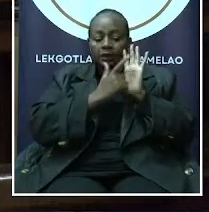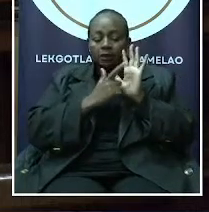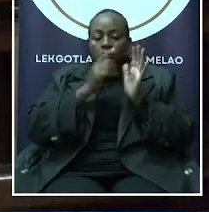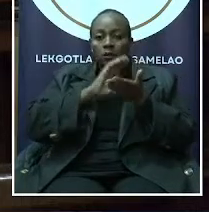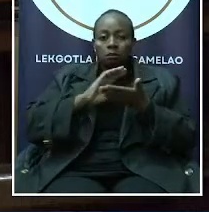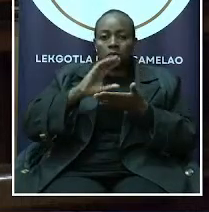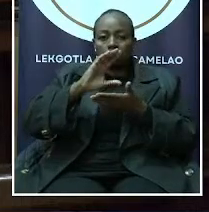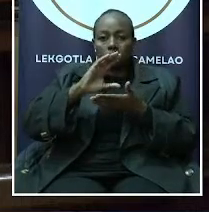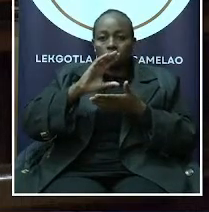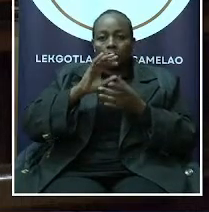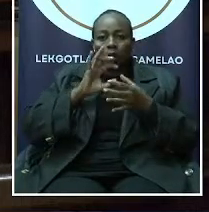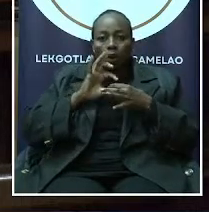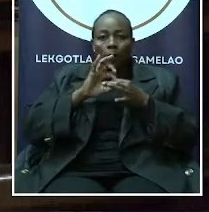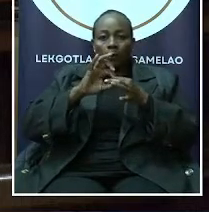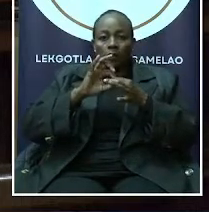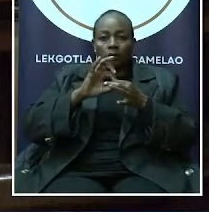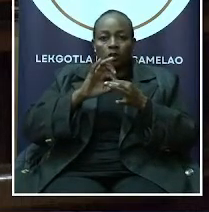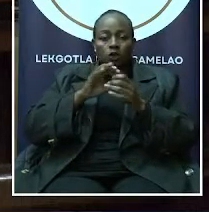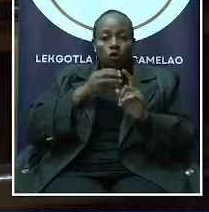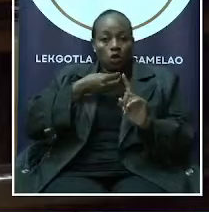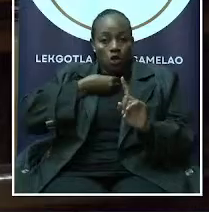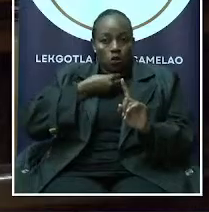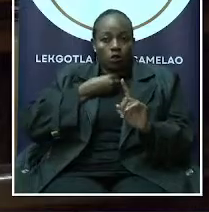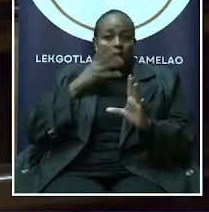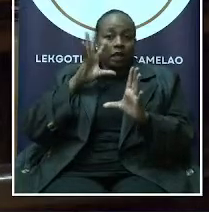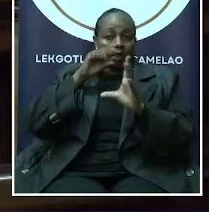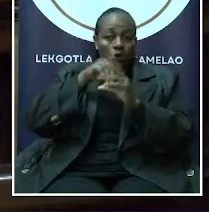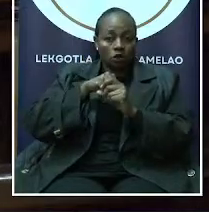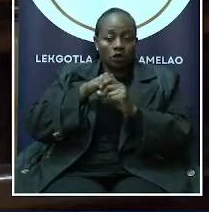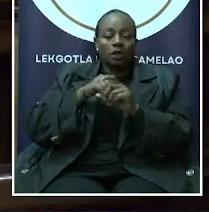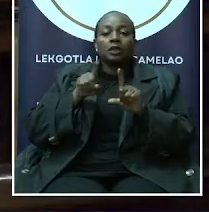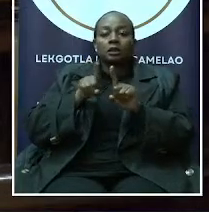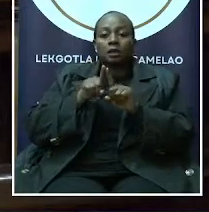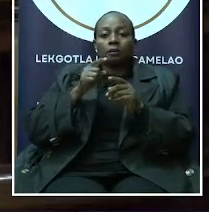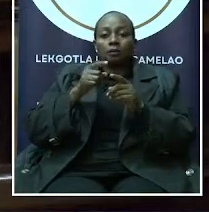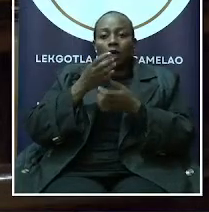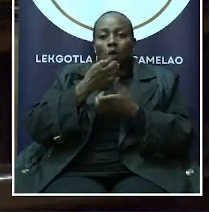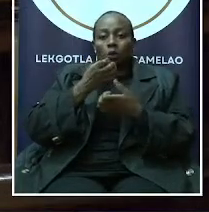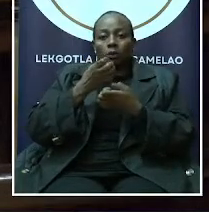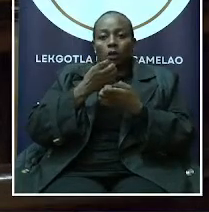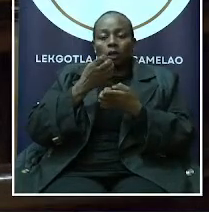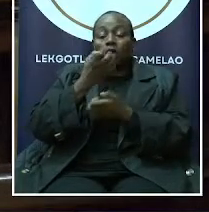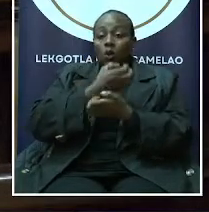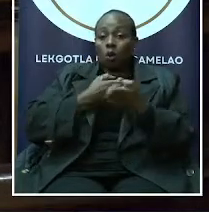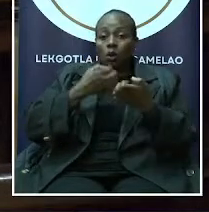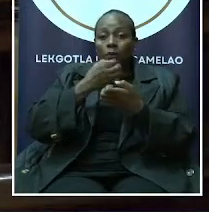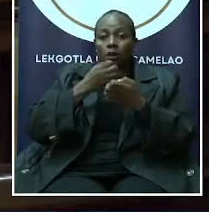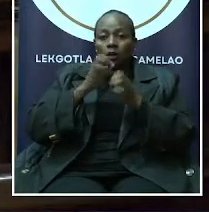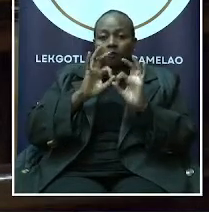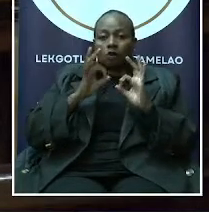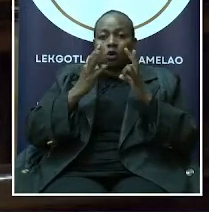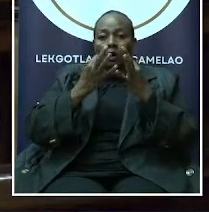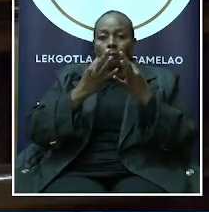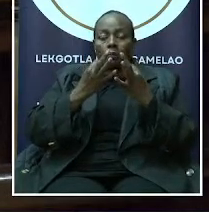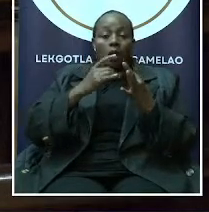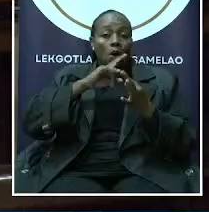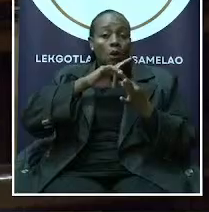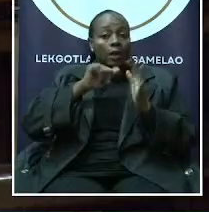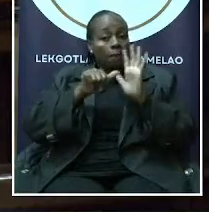binding commitments to the youth inclusion and economic forums. Why this matters is